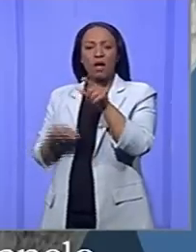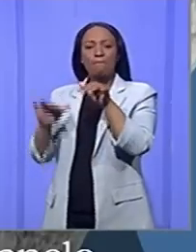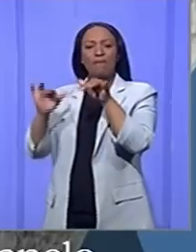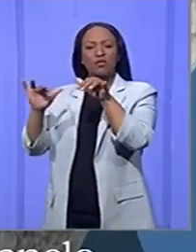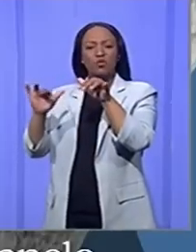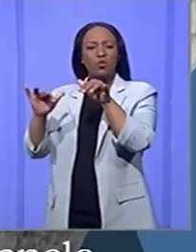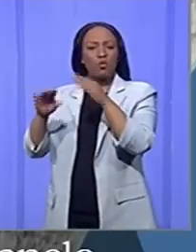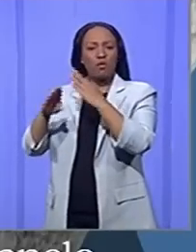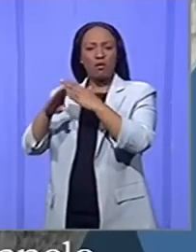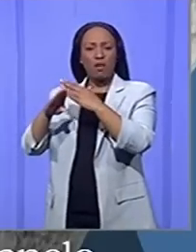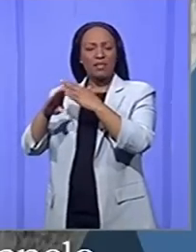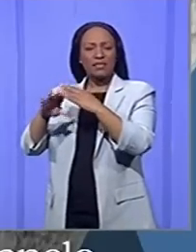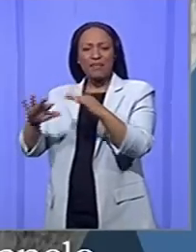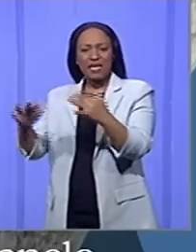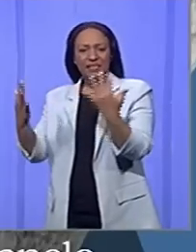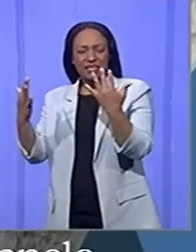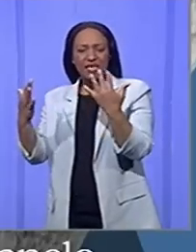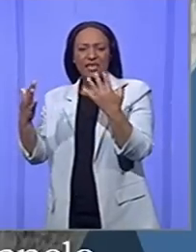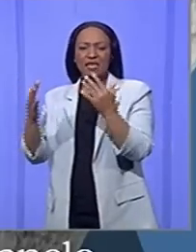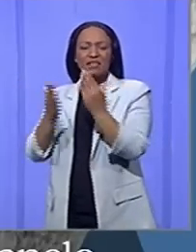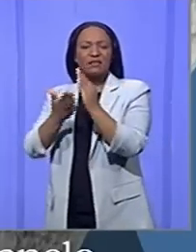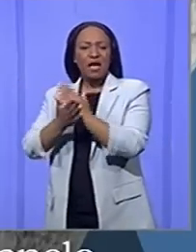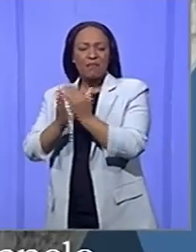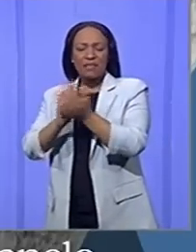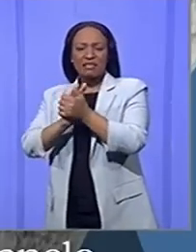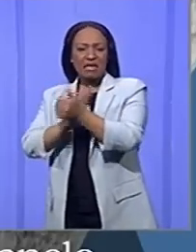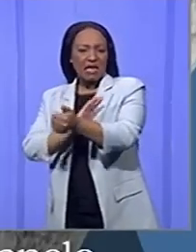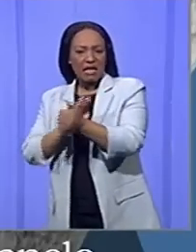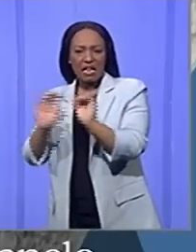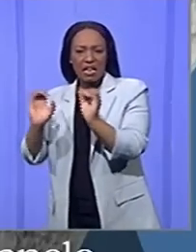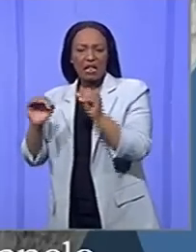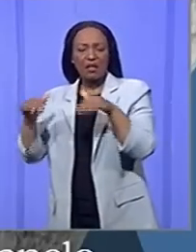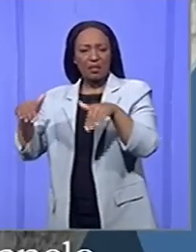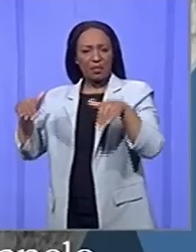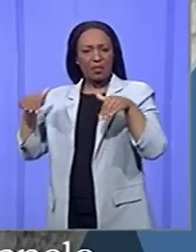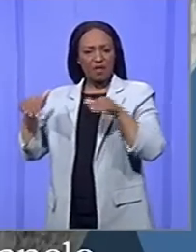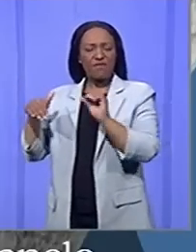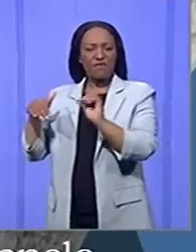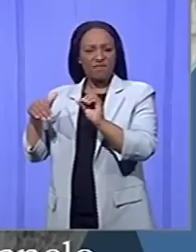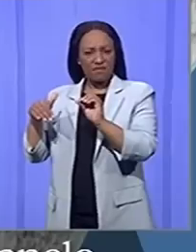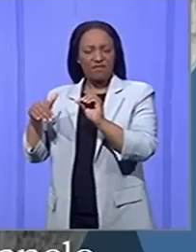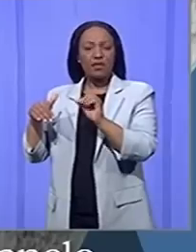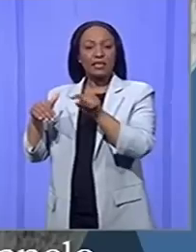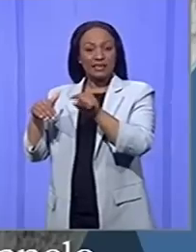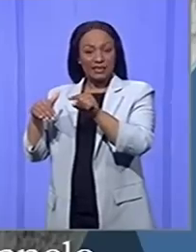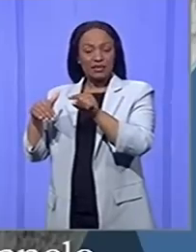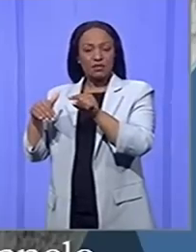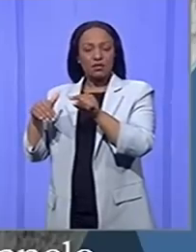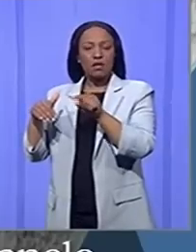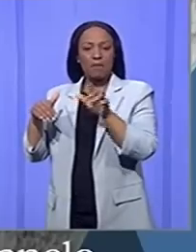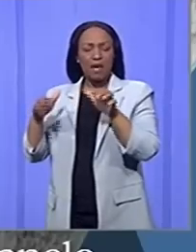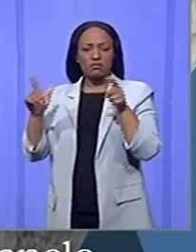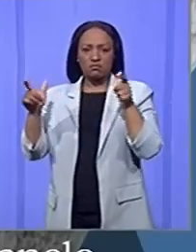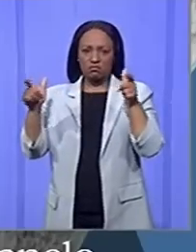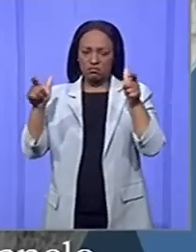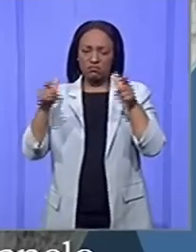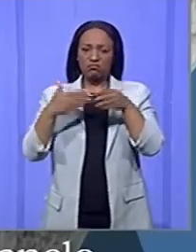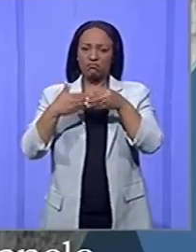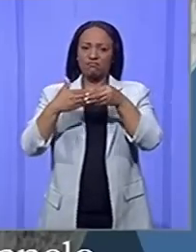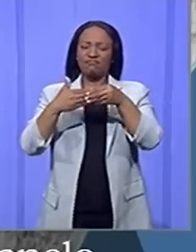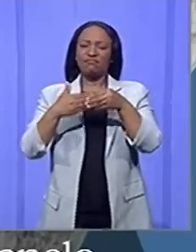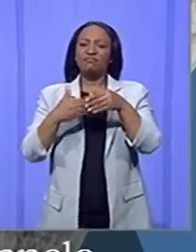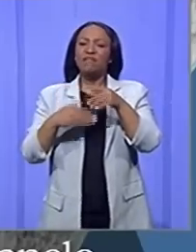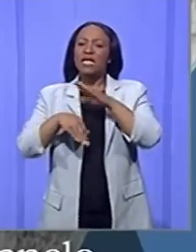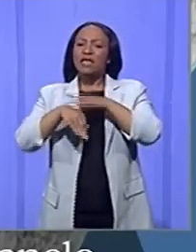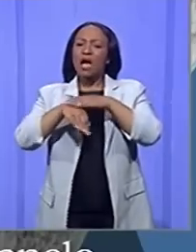di-skills kapa tsone dinonofo tse itseng ya hore ba tsamaise merero ya puso hobane mo nakong e